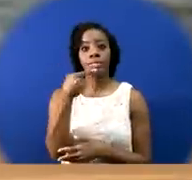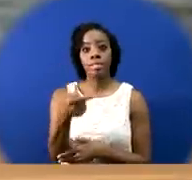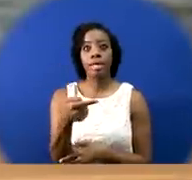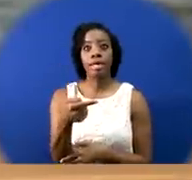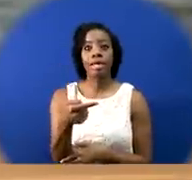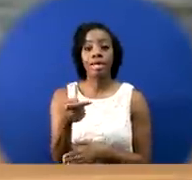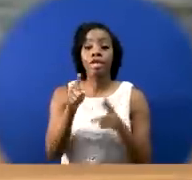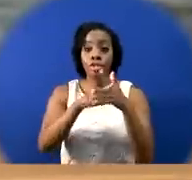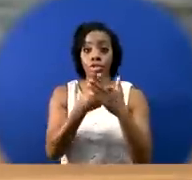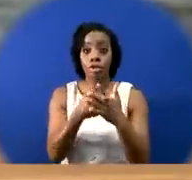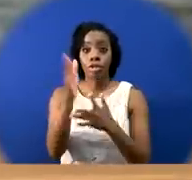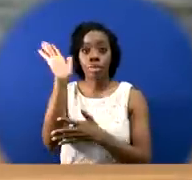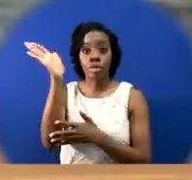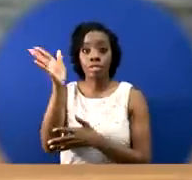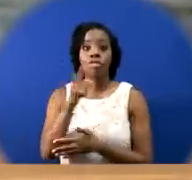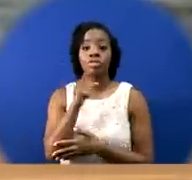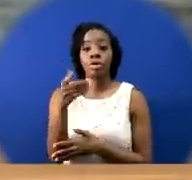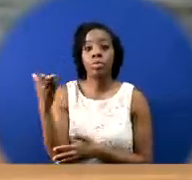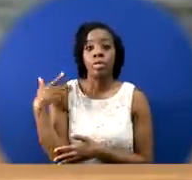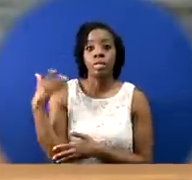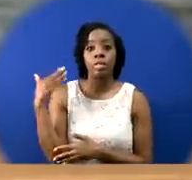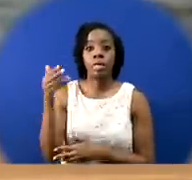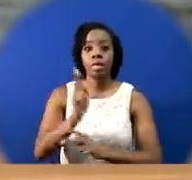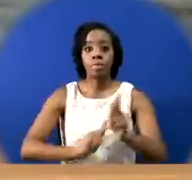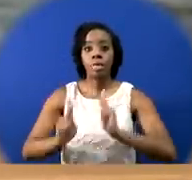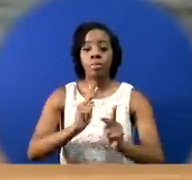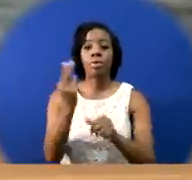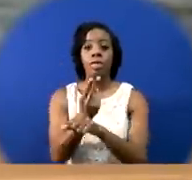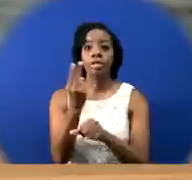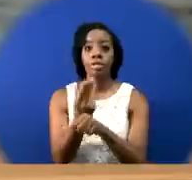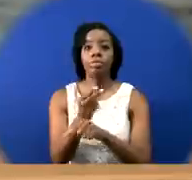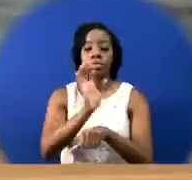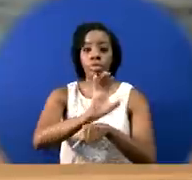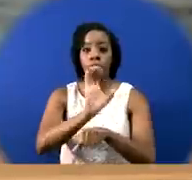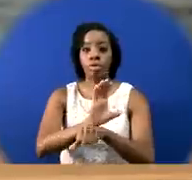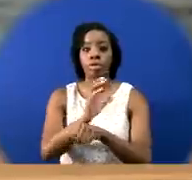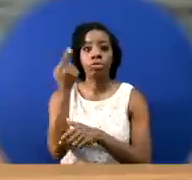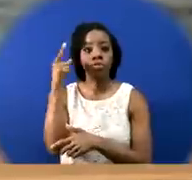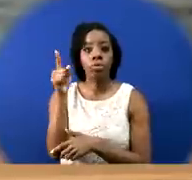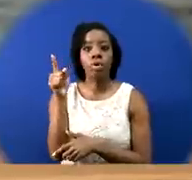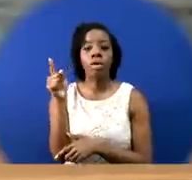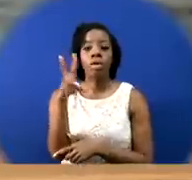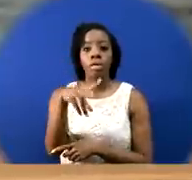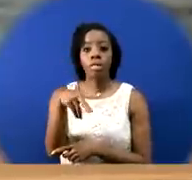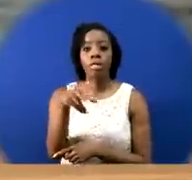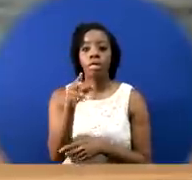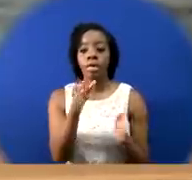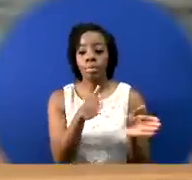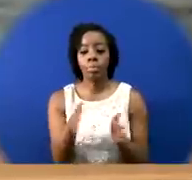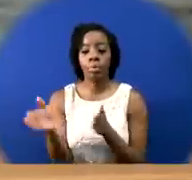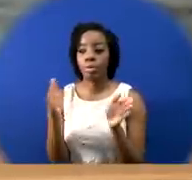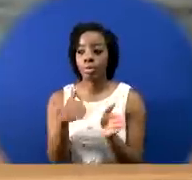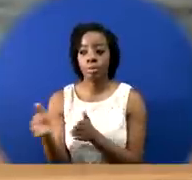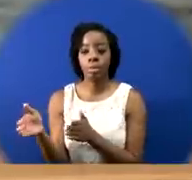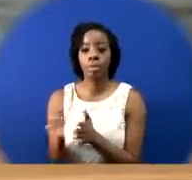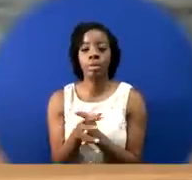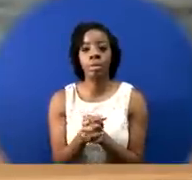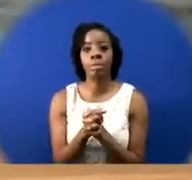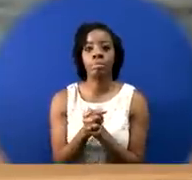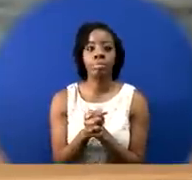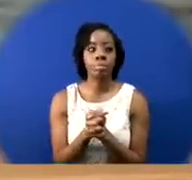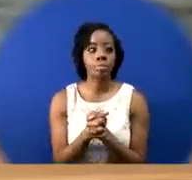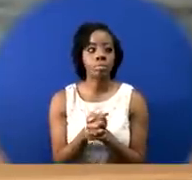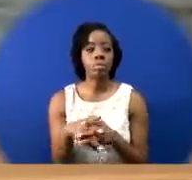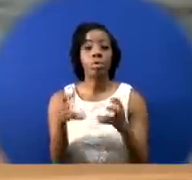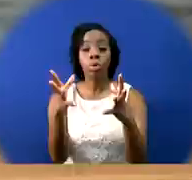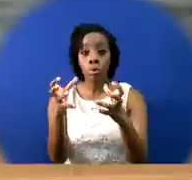this message so that the young people can take this building over for their presentation this afternoon. We're not rushing, but we do want to stay